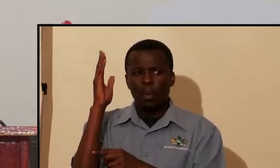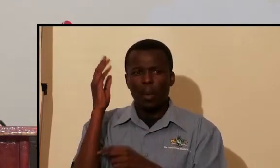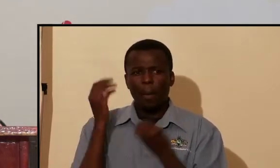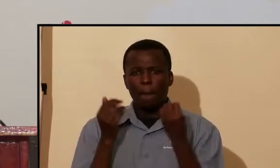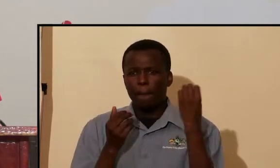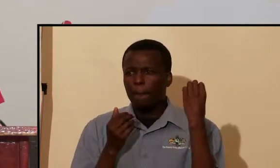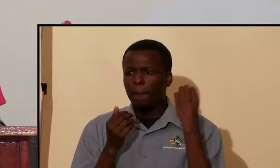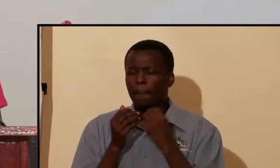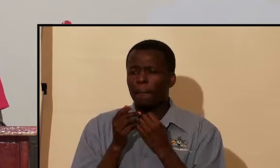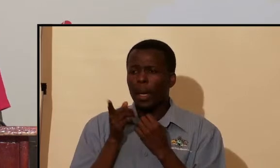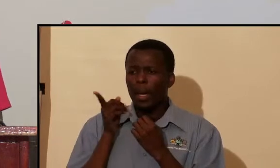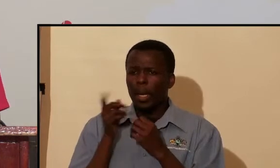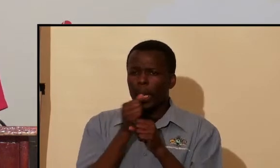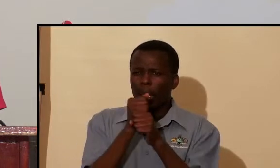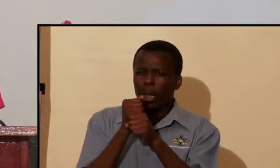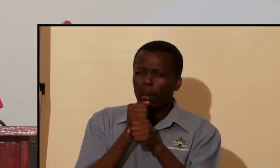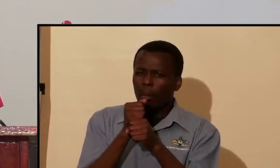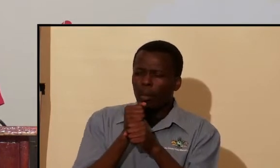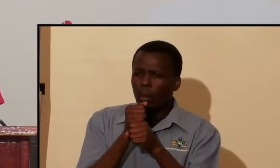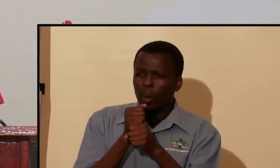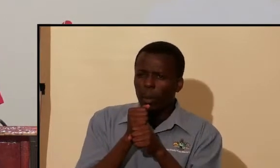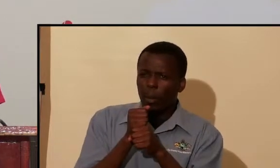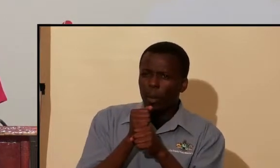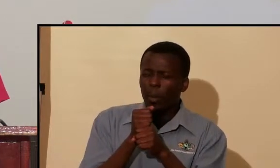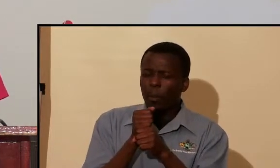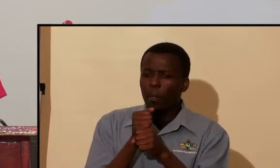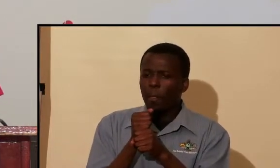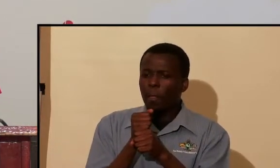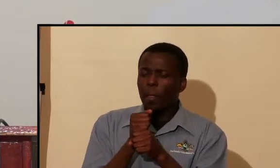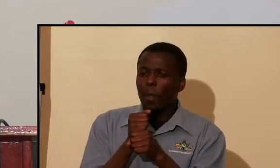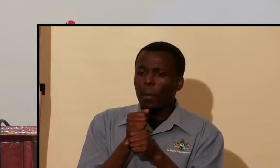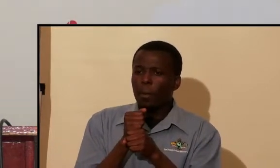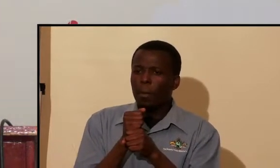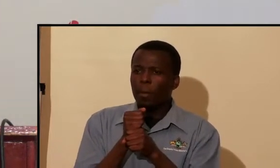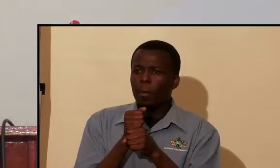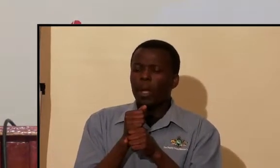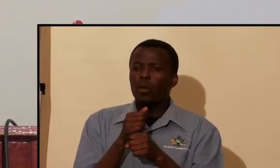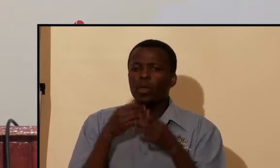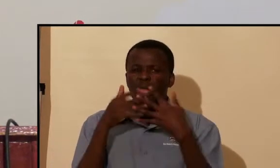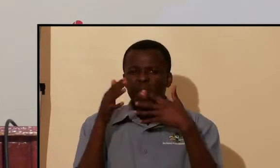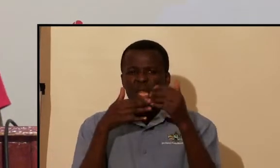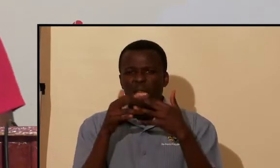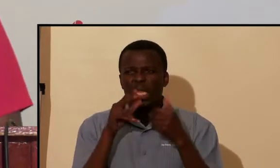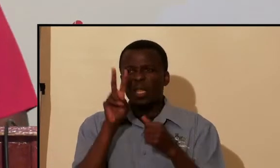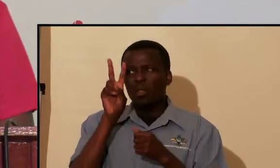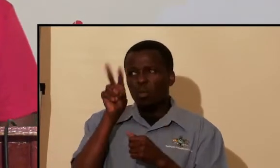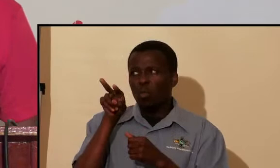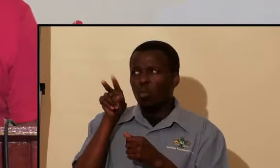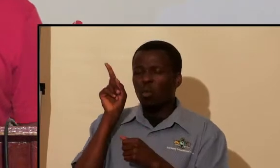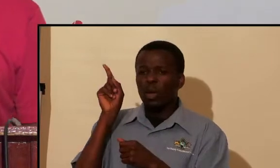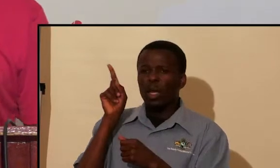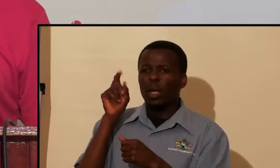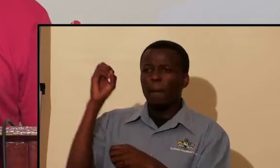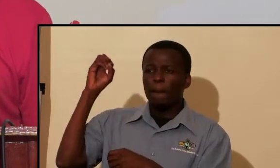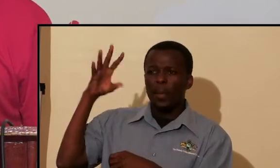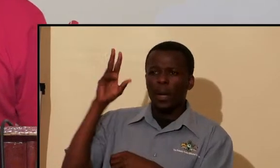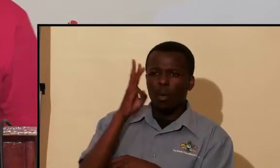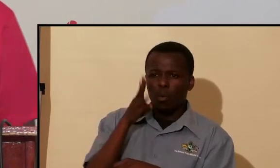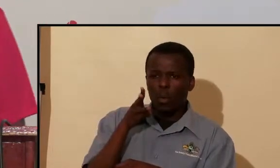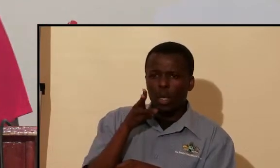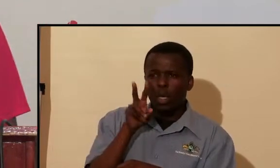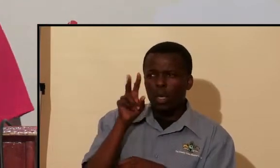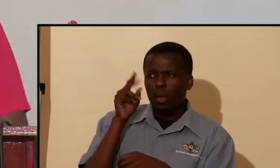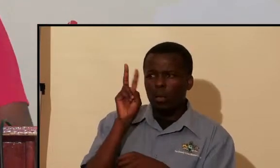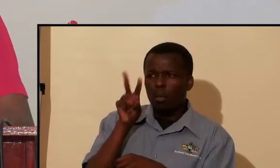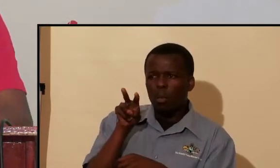of a presentation so that we may be able to see what has happened over the years. Firstly,